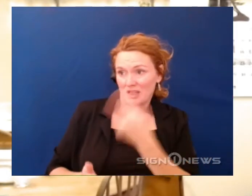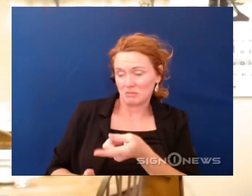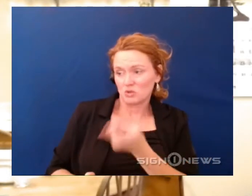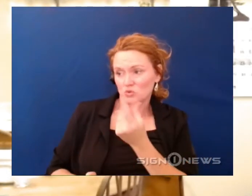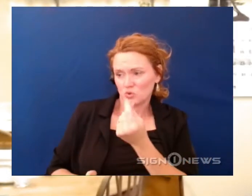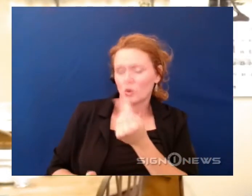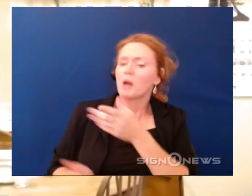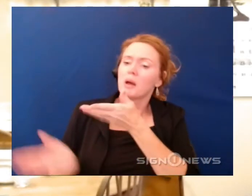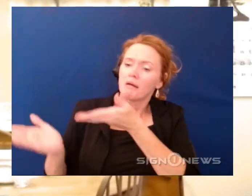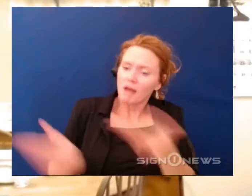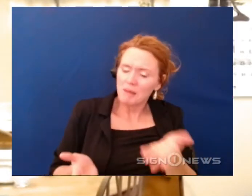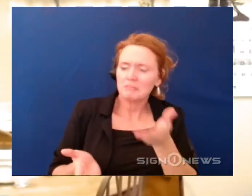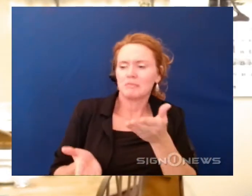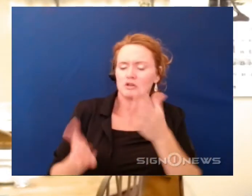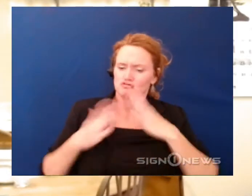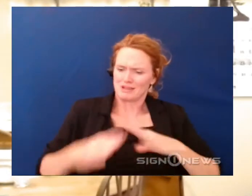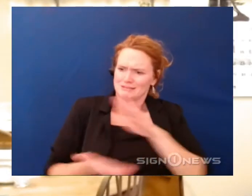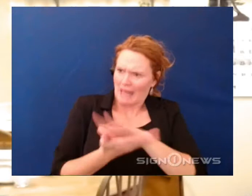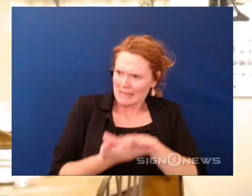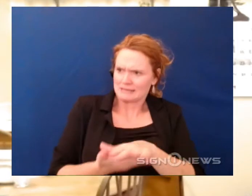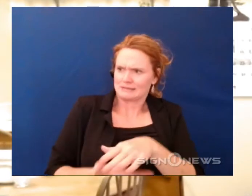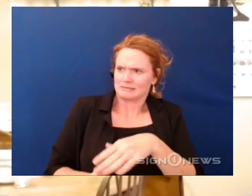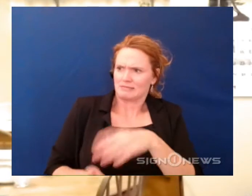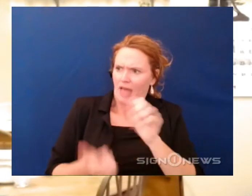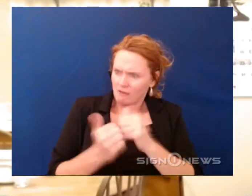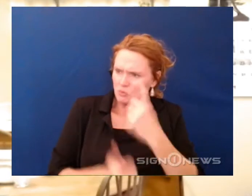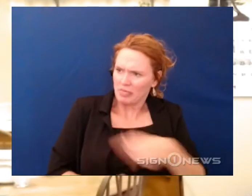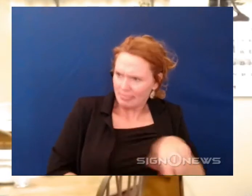to be at the house.